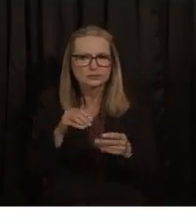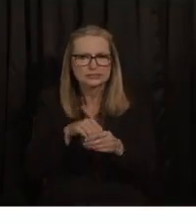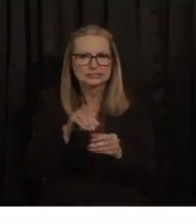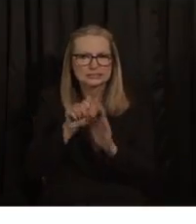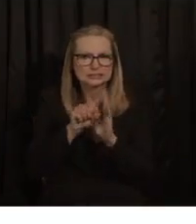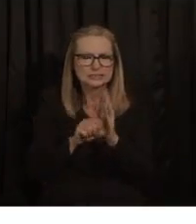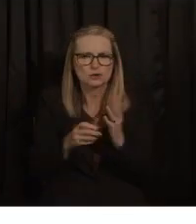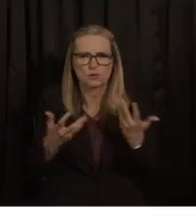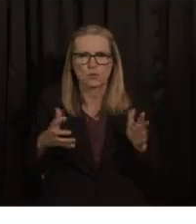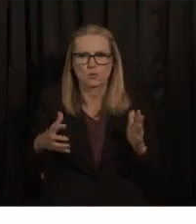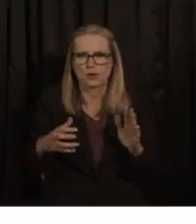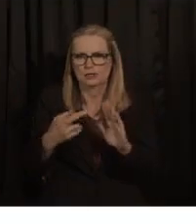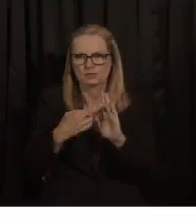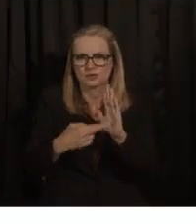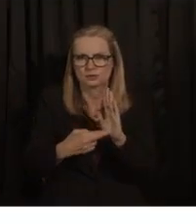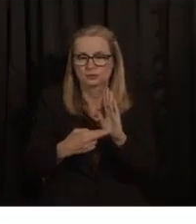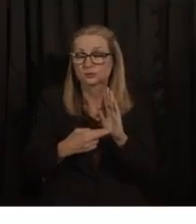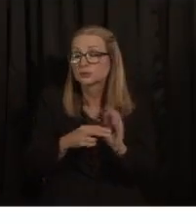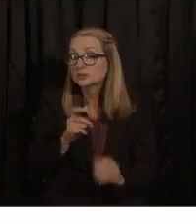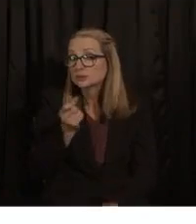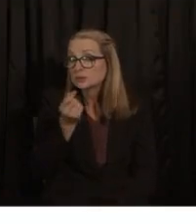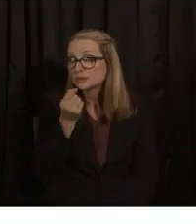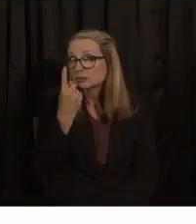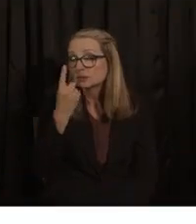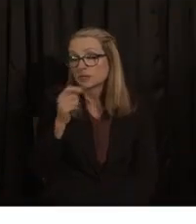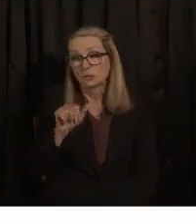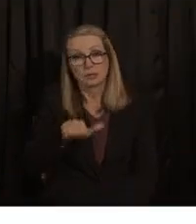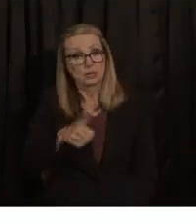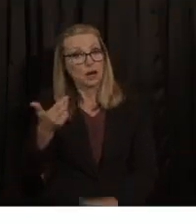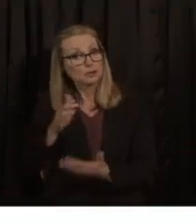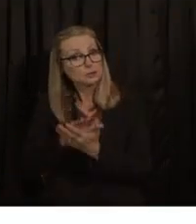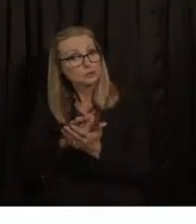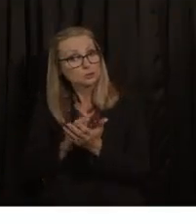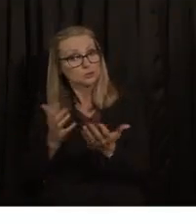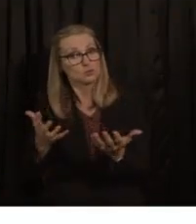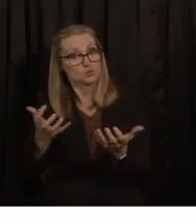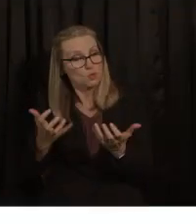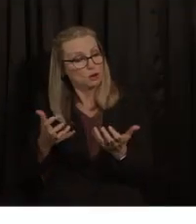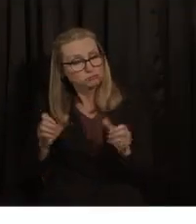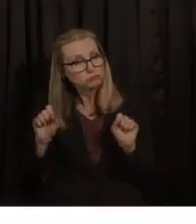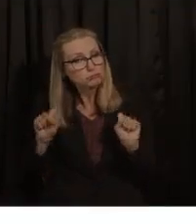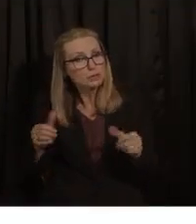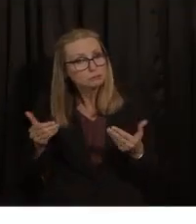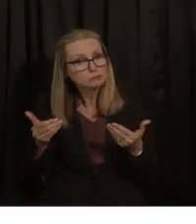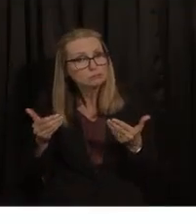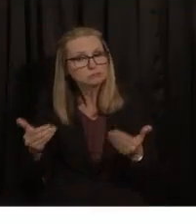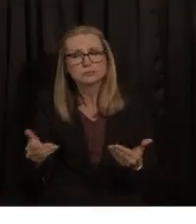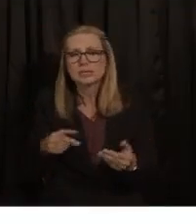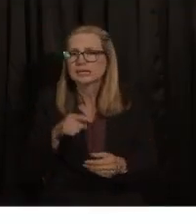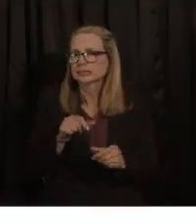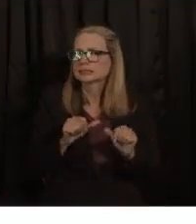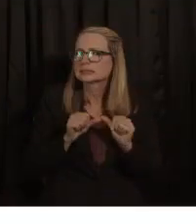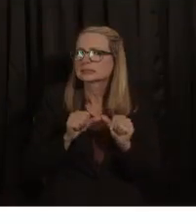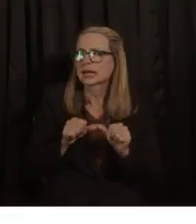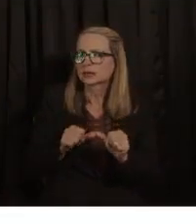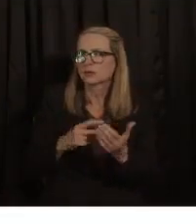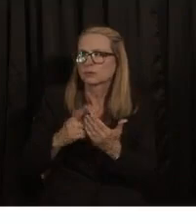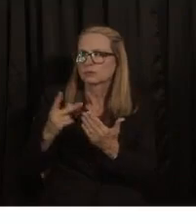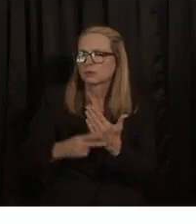currently enrolled, but I'd like to point out that any other school that would like to enroll can still enroll. This is an ongoing program that accepts